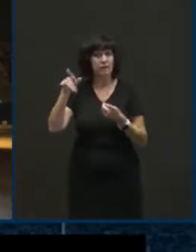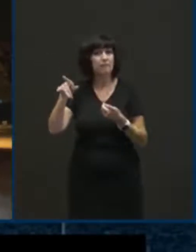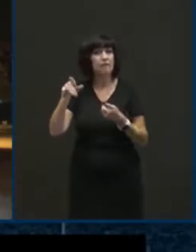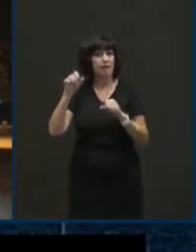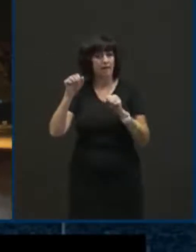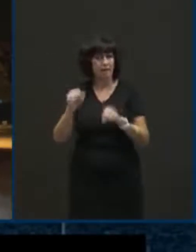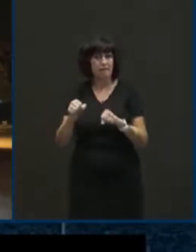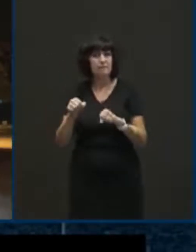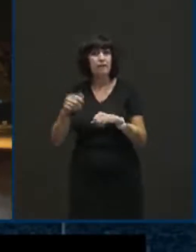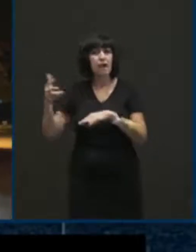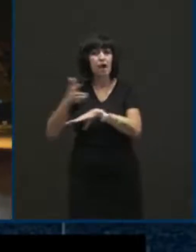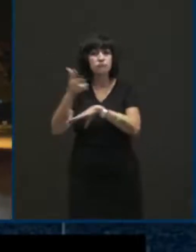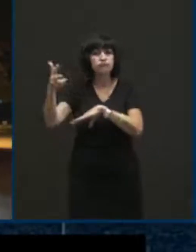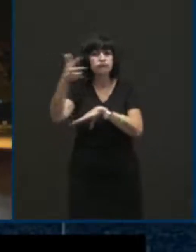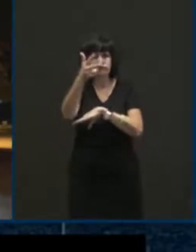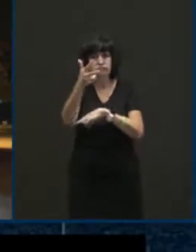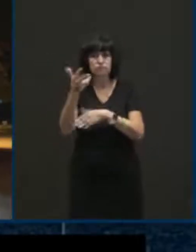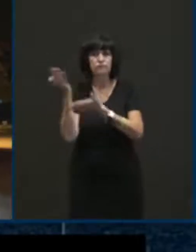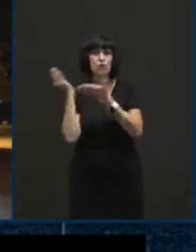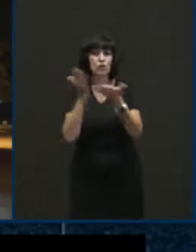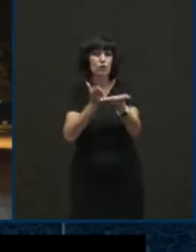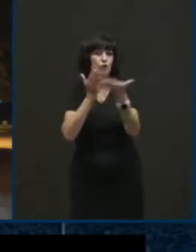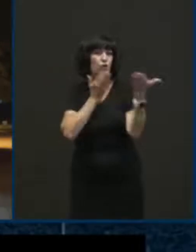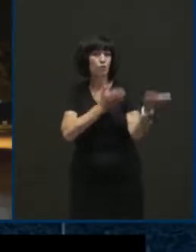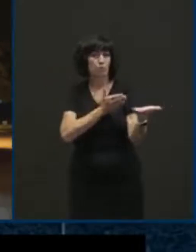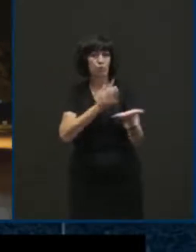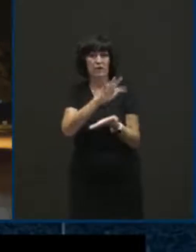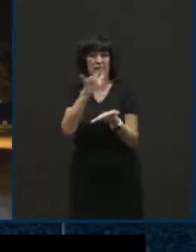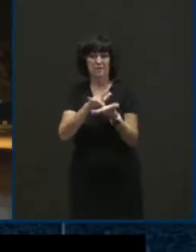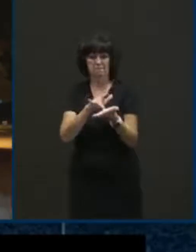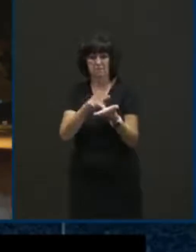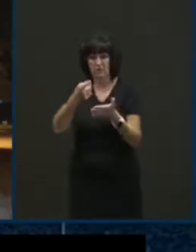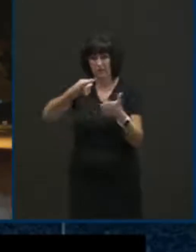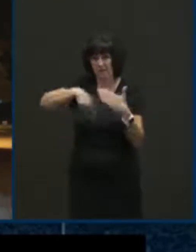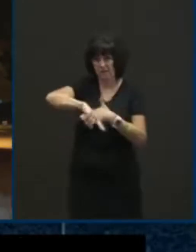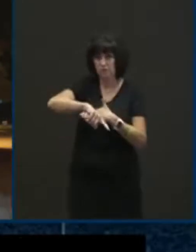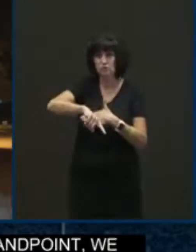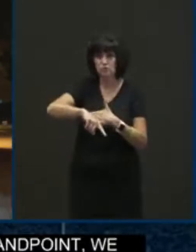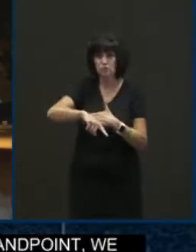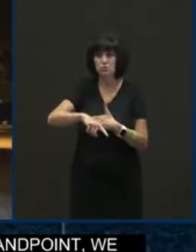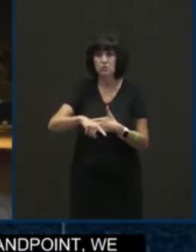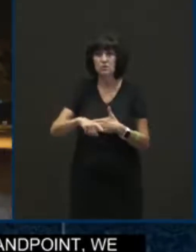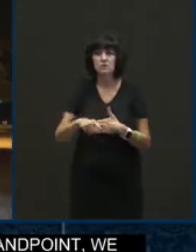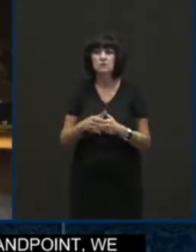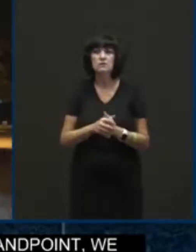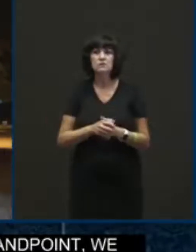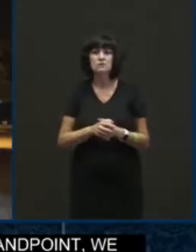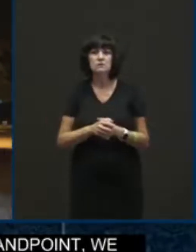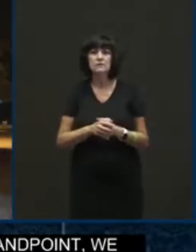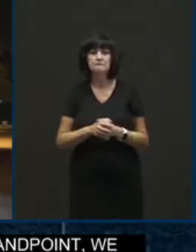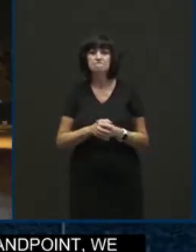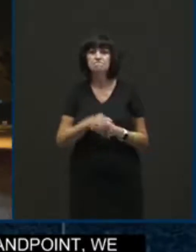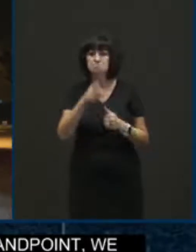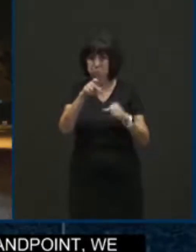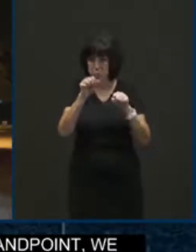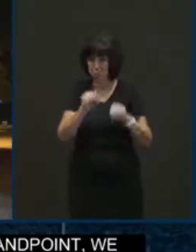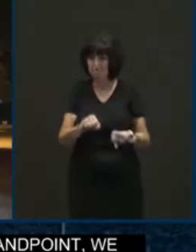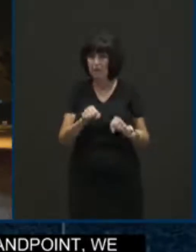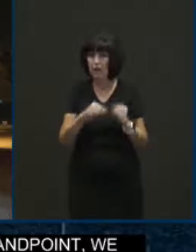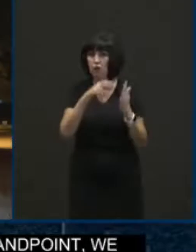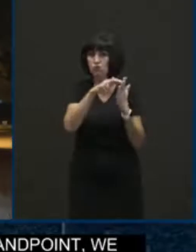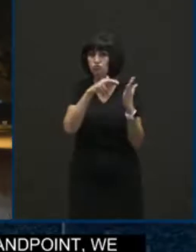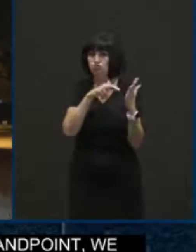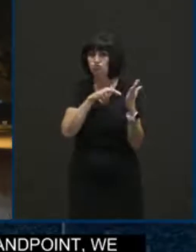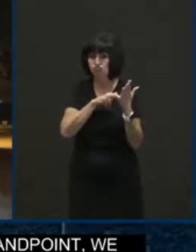Delaware probably by the middle of next week. That's going to be able to do registration appointments, and we'll be able